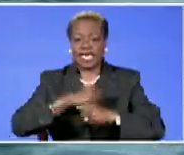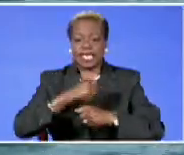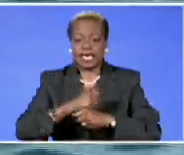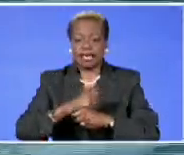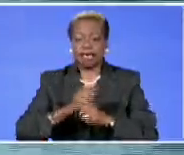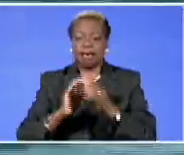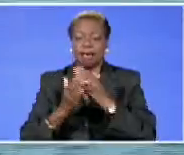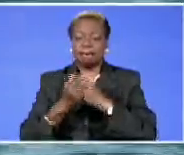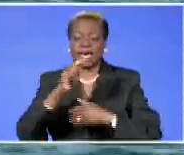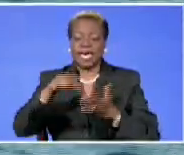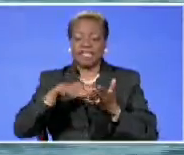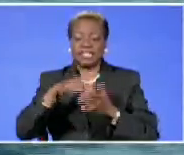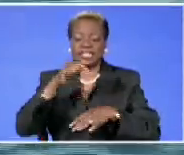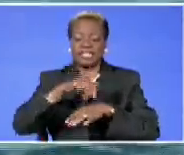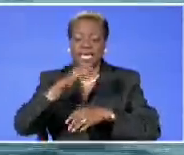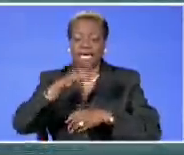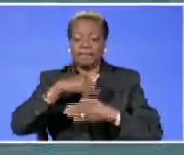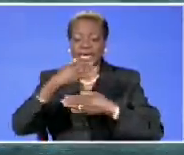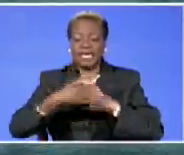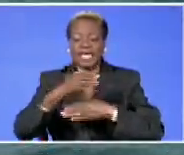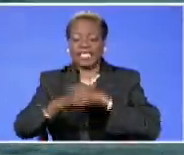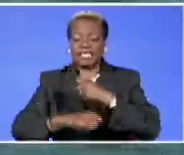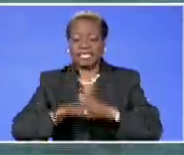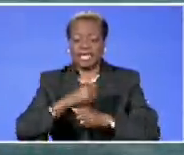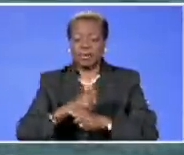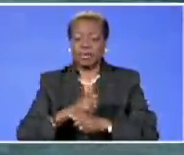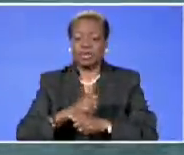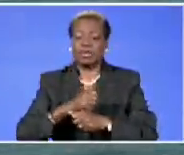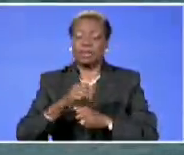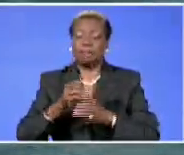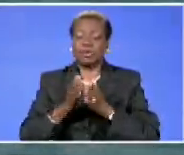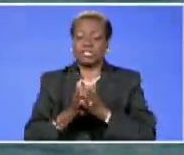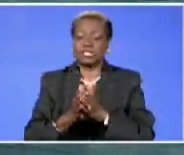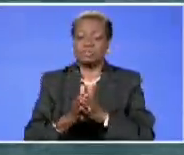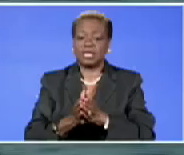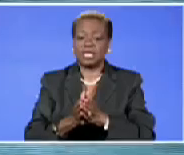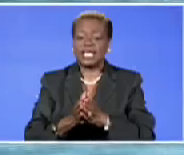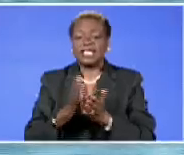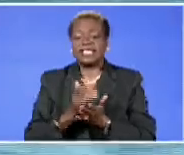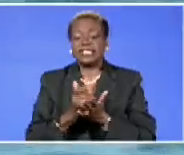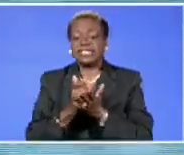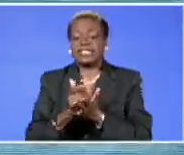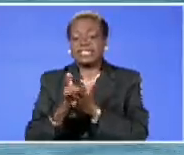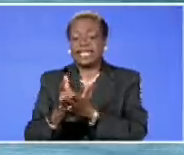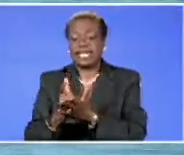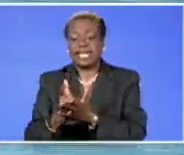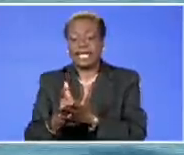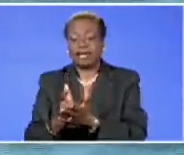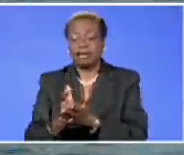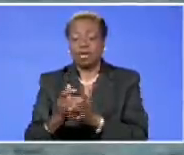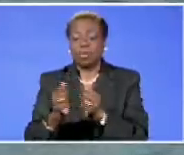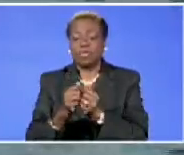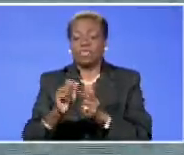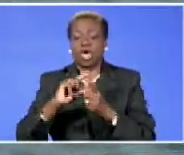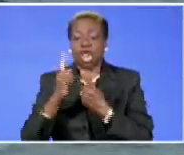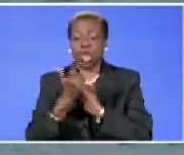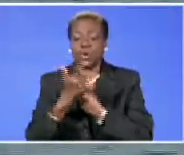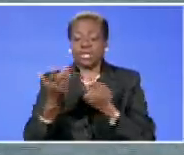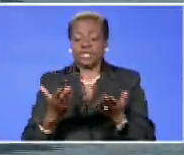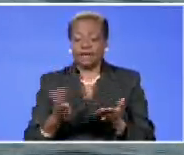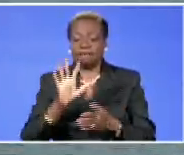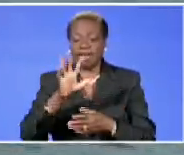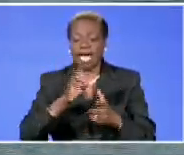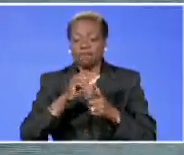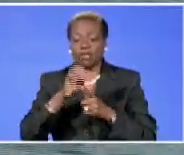have the cruisers sailing against the locals here. I want to see more onshore. We want to get the B-class in here, now, at least 5 or 6